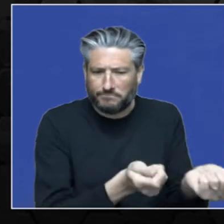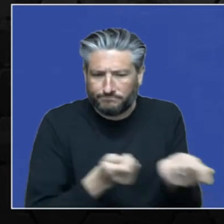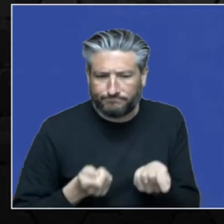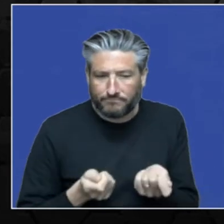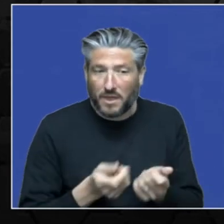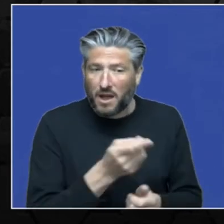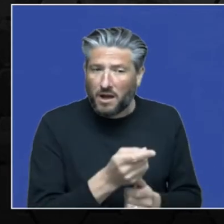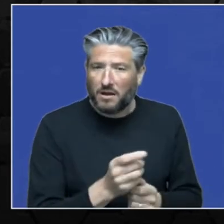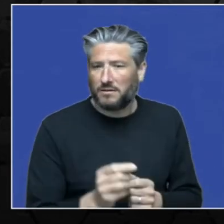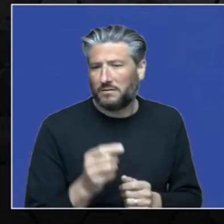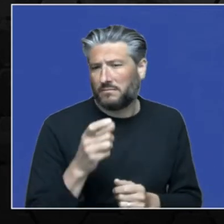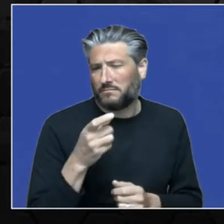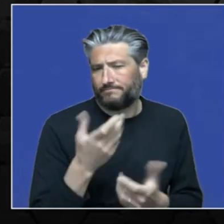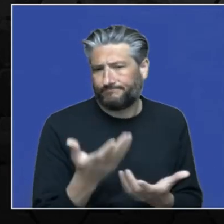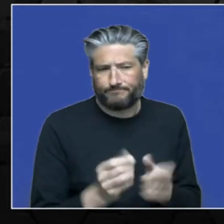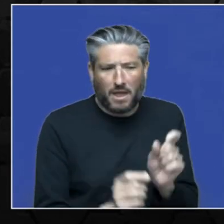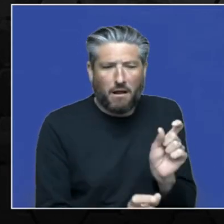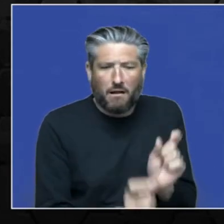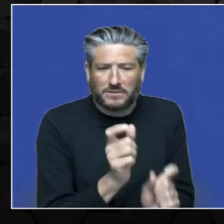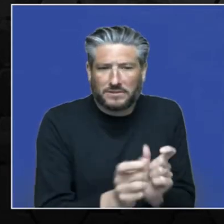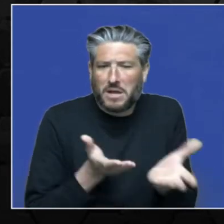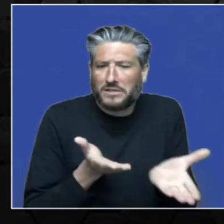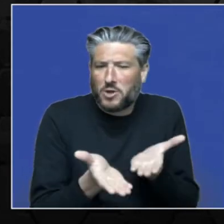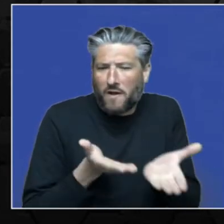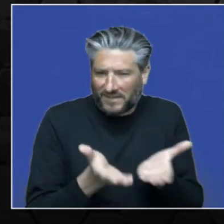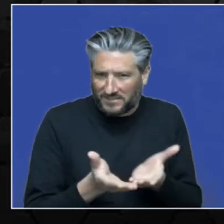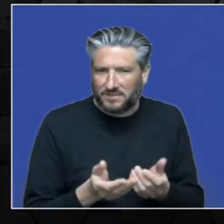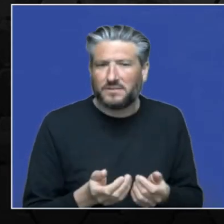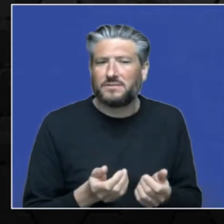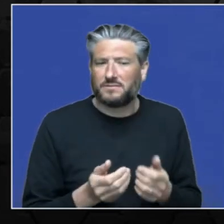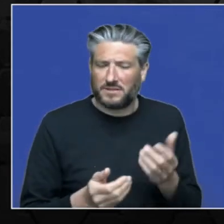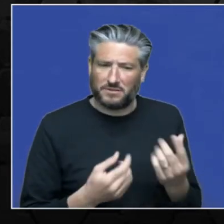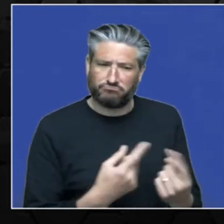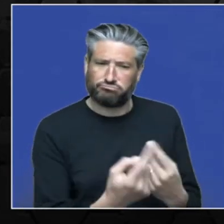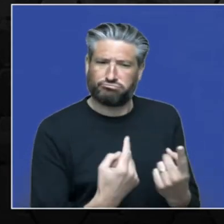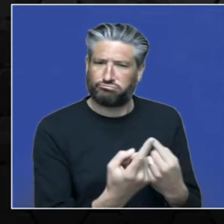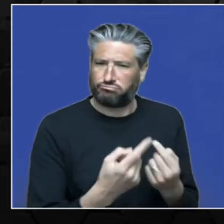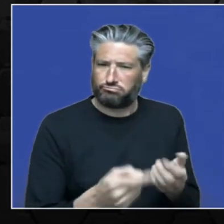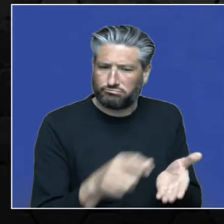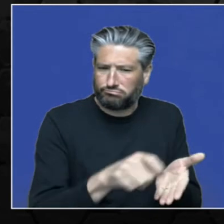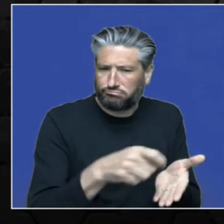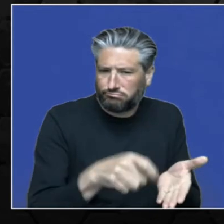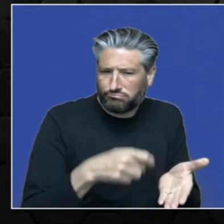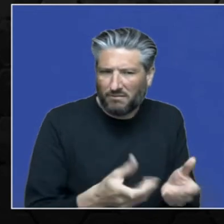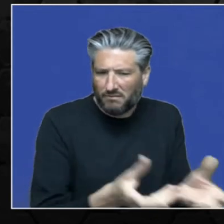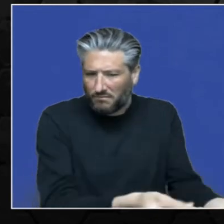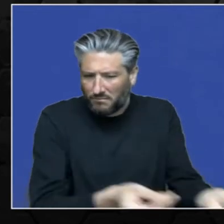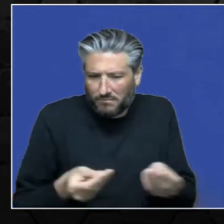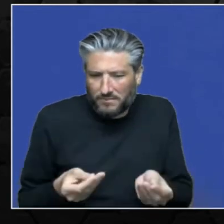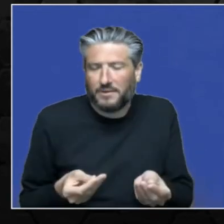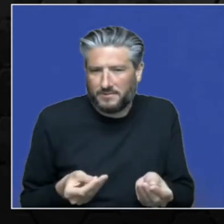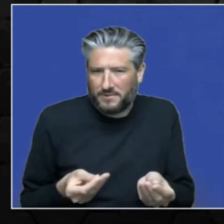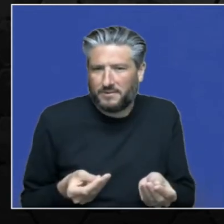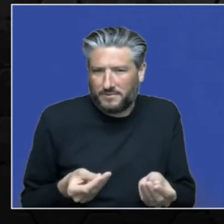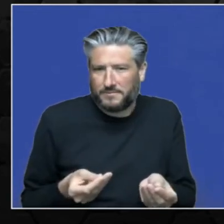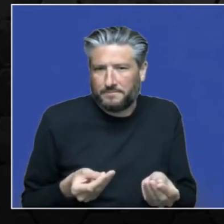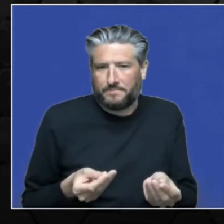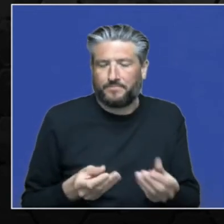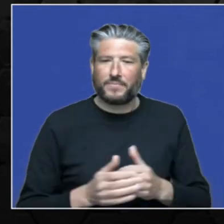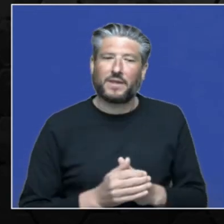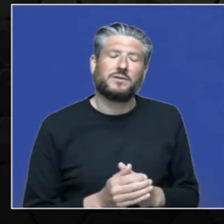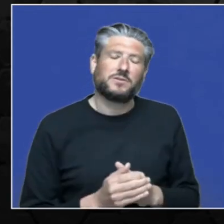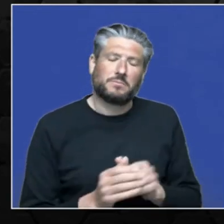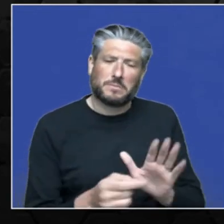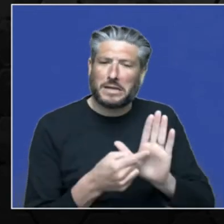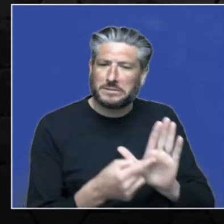services, like how Sharif gave us this example, right? So they gave us this example that I like the hotel, but